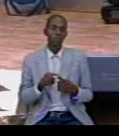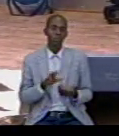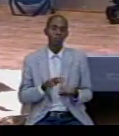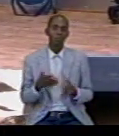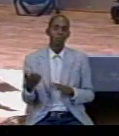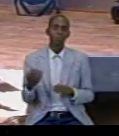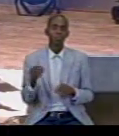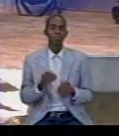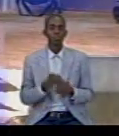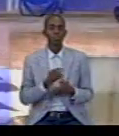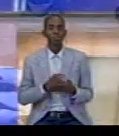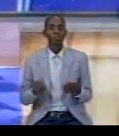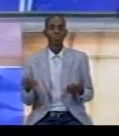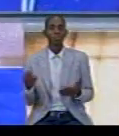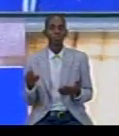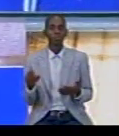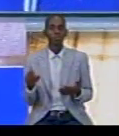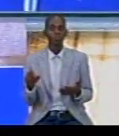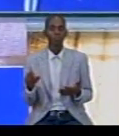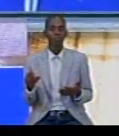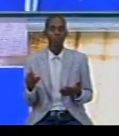In